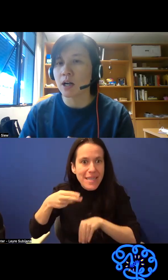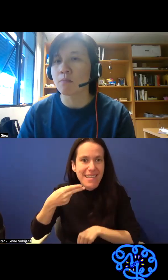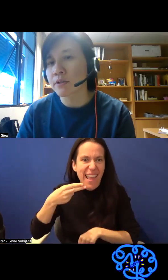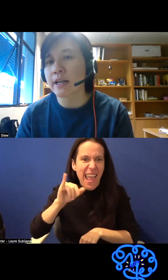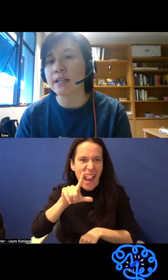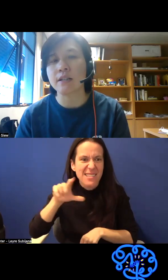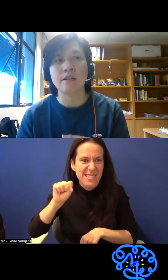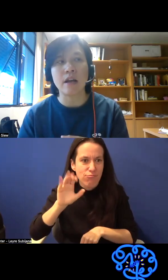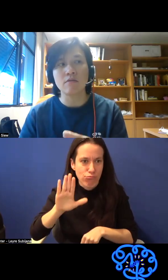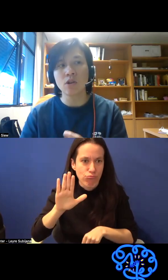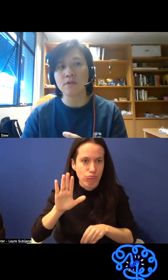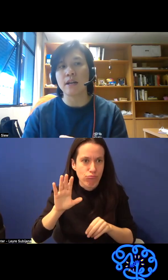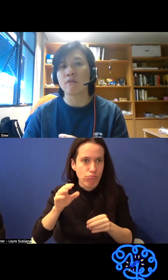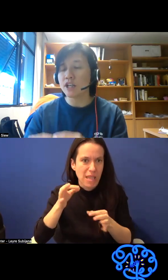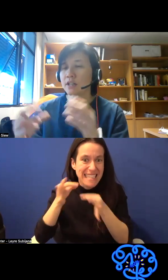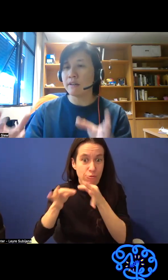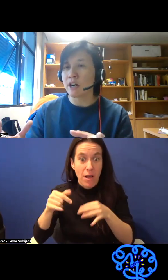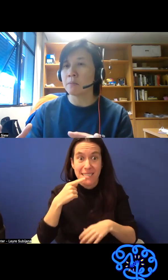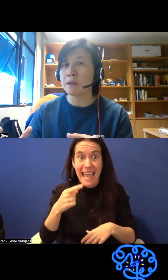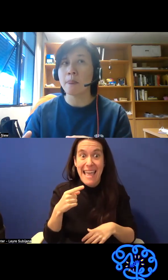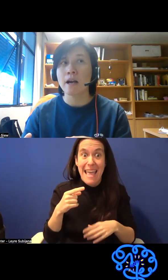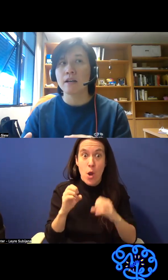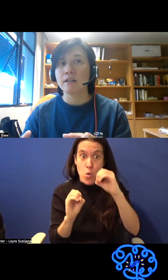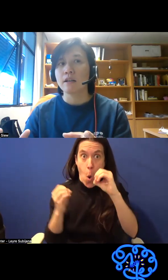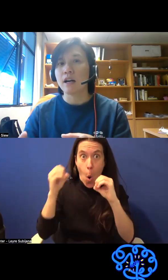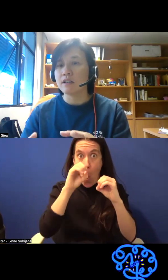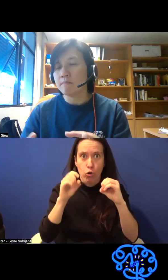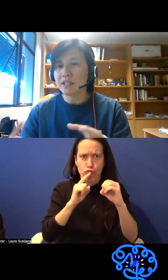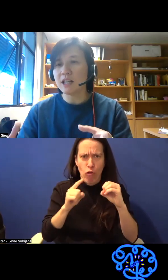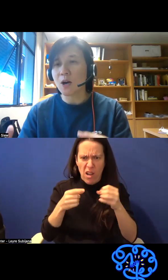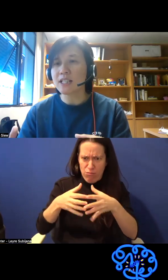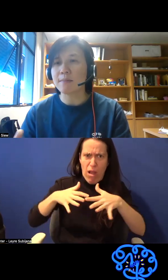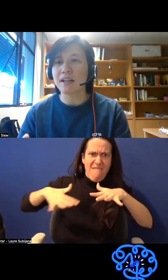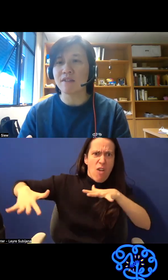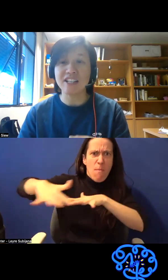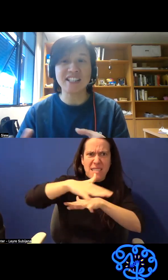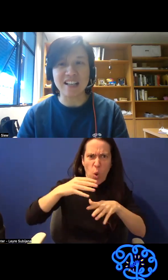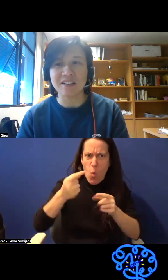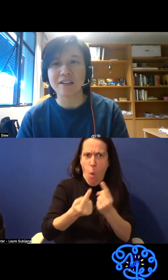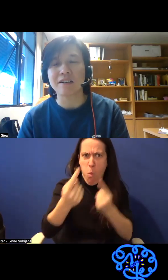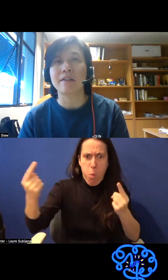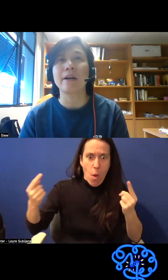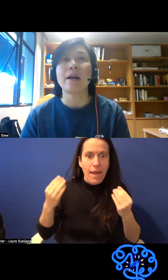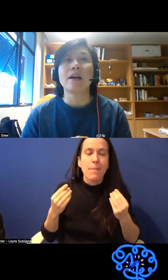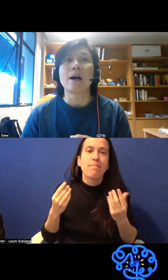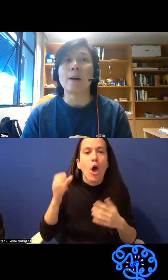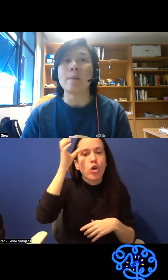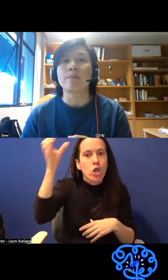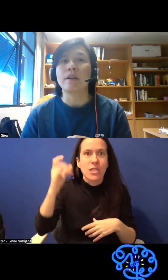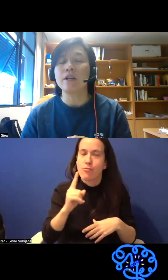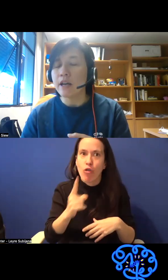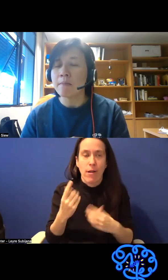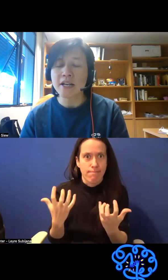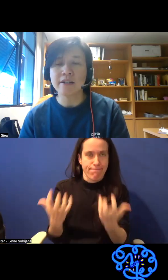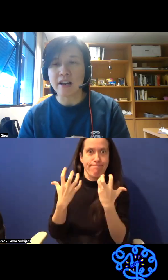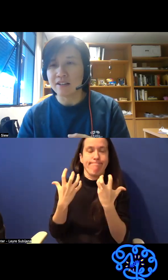this process is that nodes that are rich in the environment are basically concepts that are very salient, right?